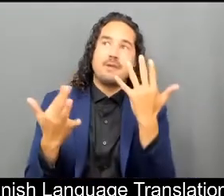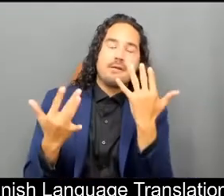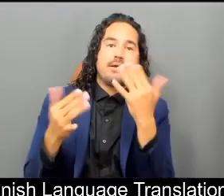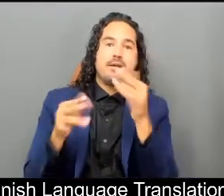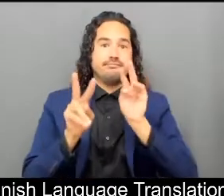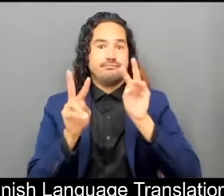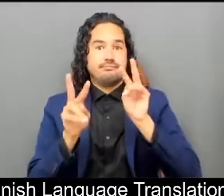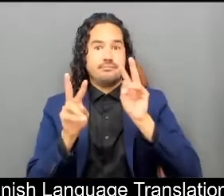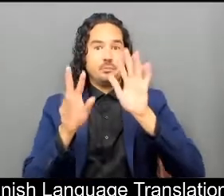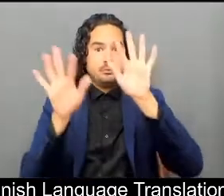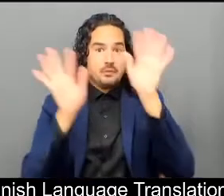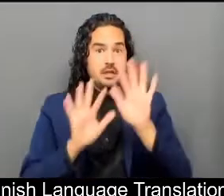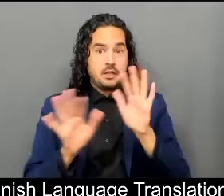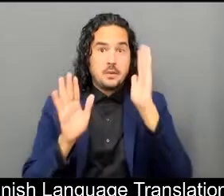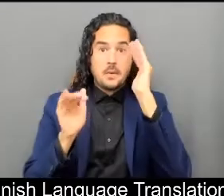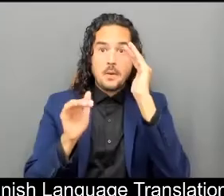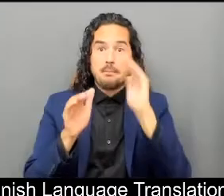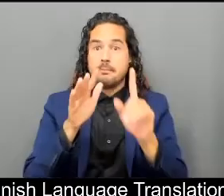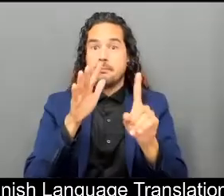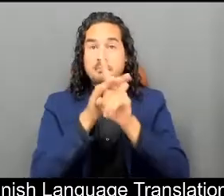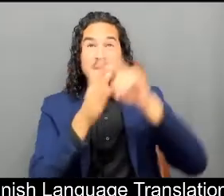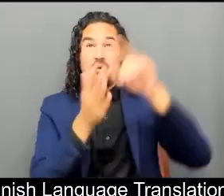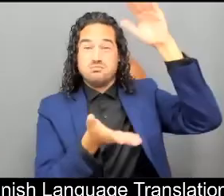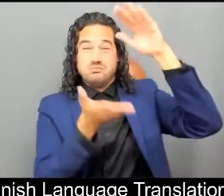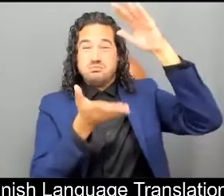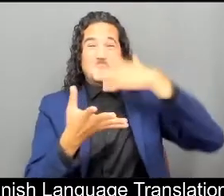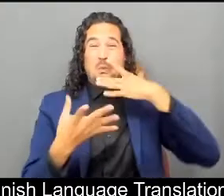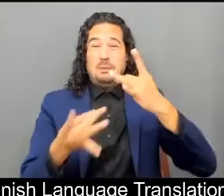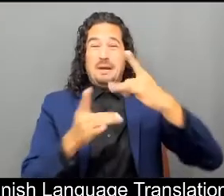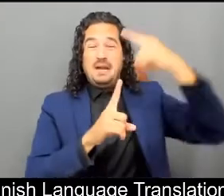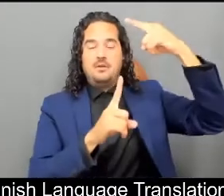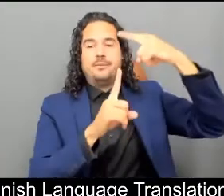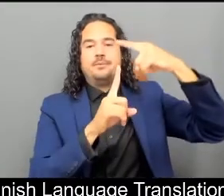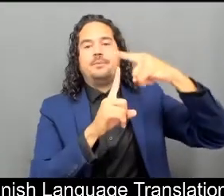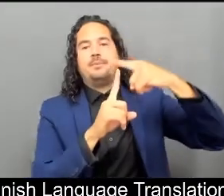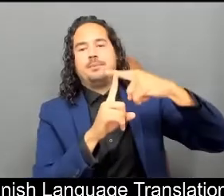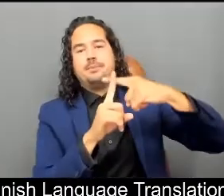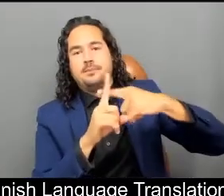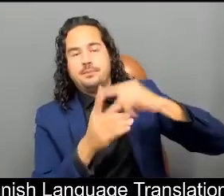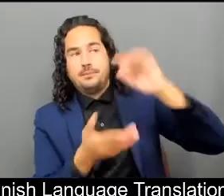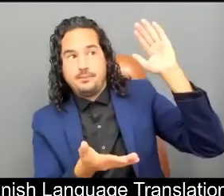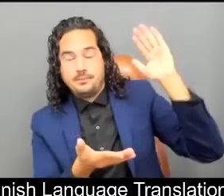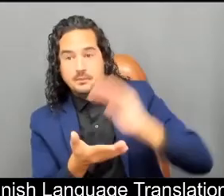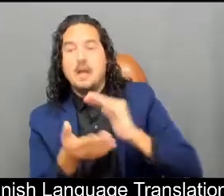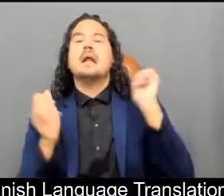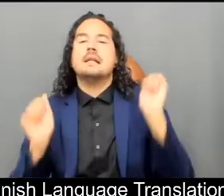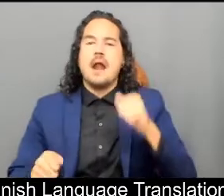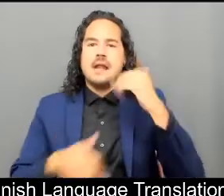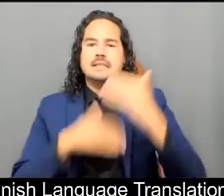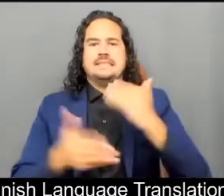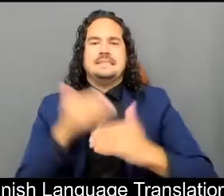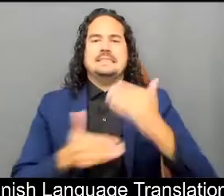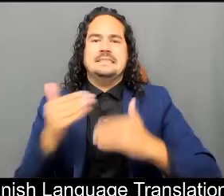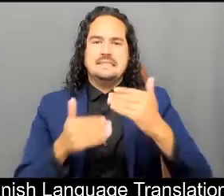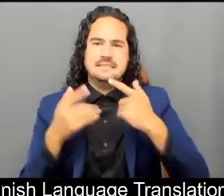shift out good and we'll be able to get that taken care of. Structure group continues. We're actually done